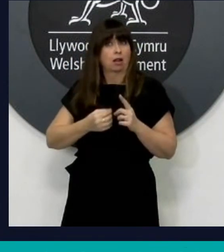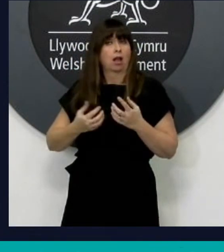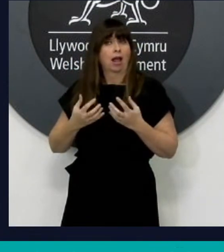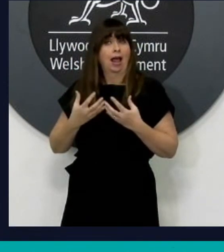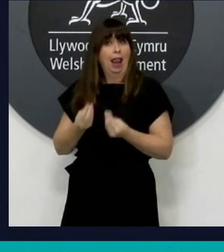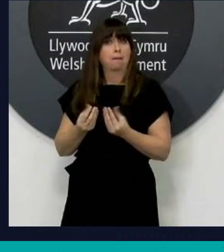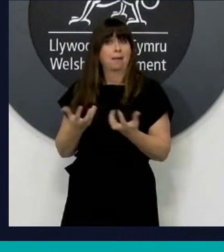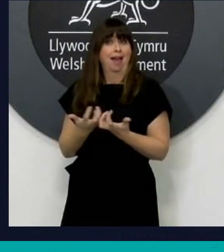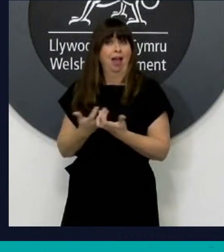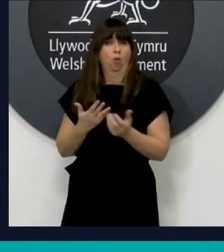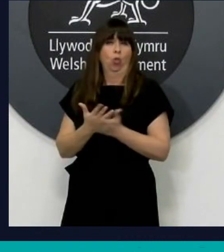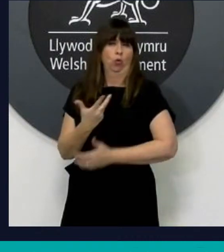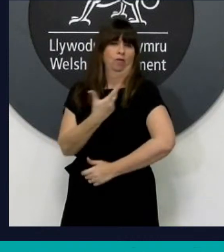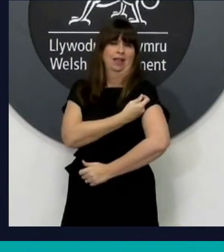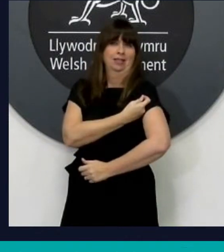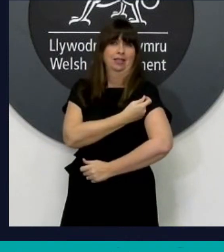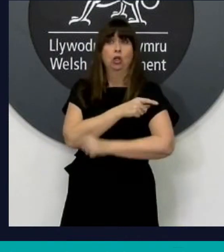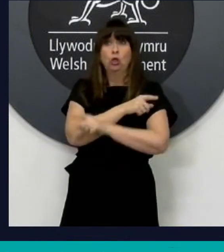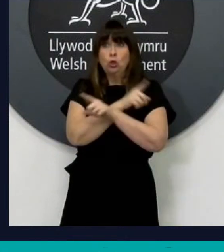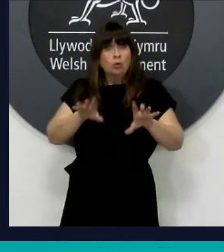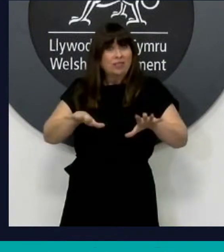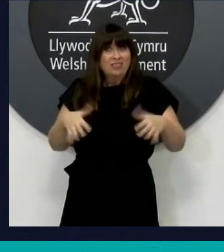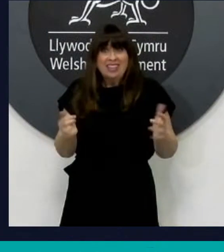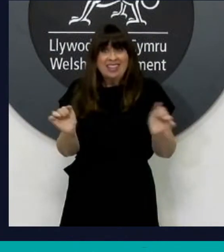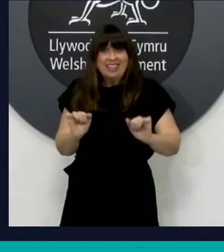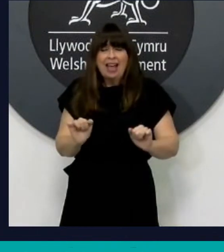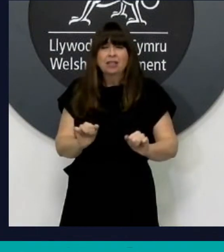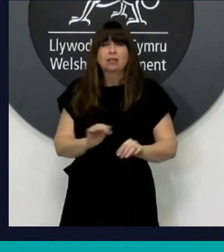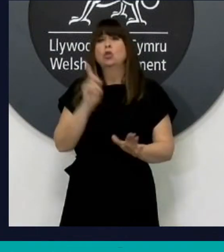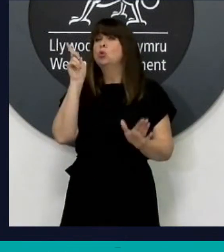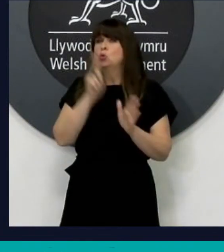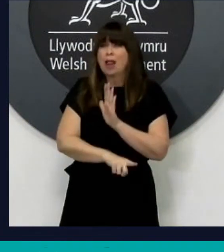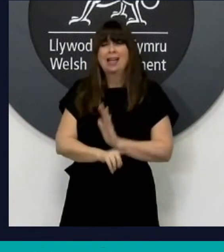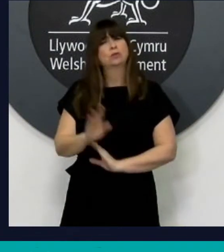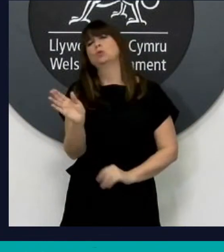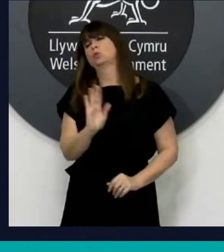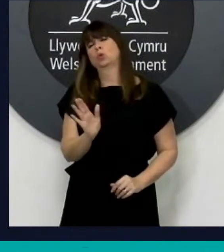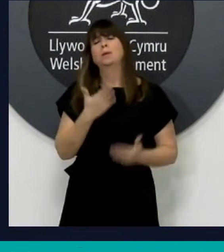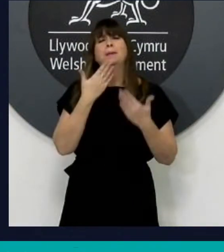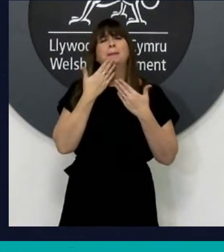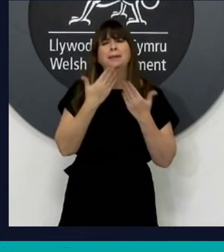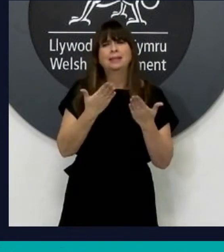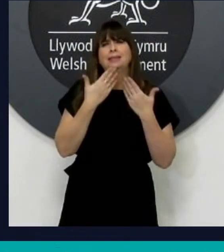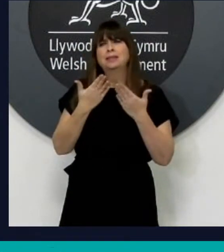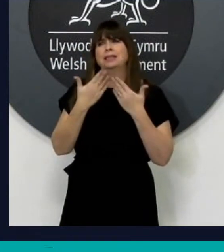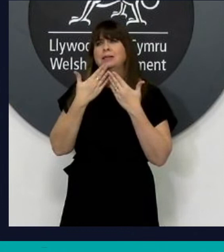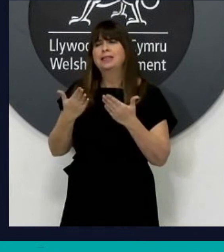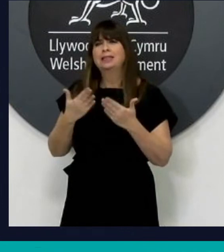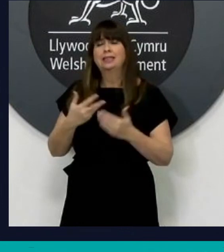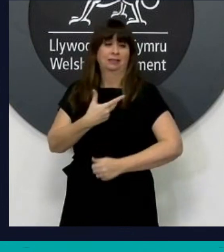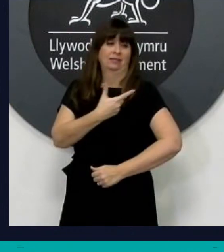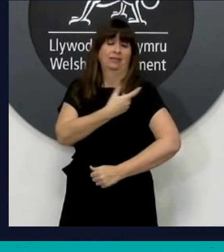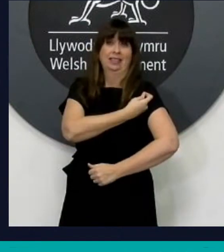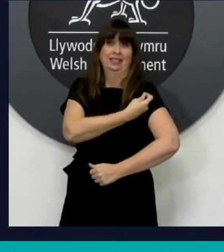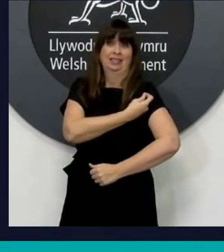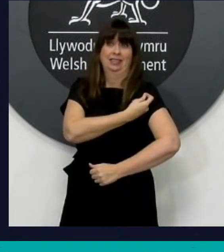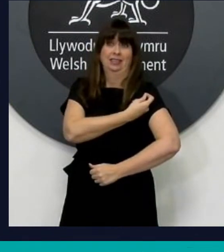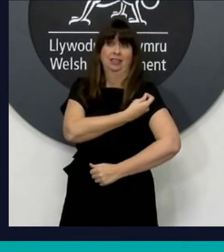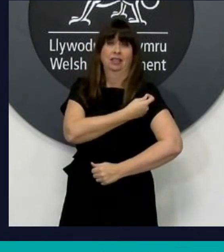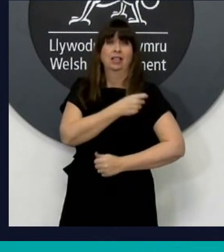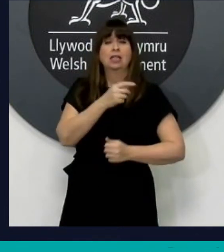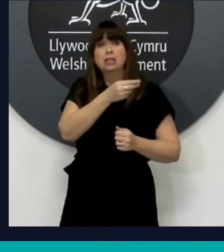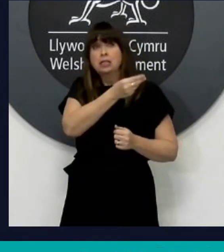never too late to be vaccinated. I would particularly urge everyone to come forward for a vaccine that has not yet